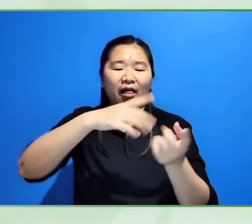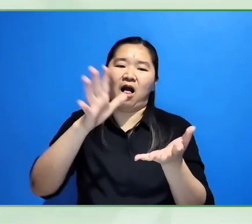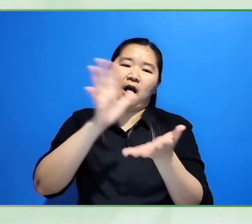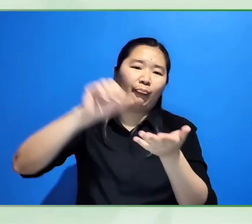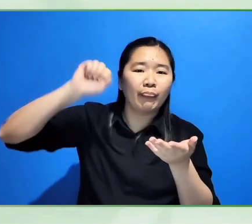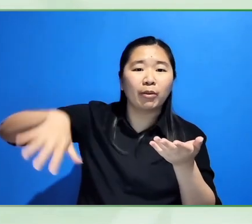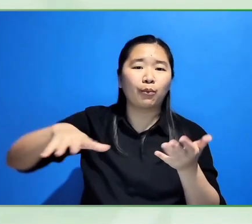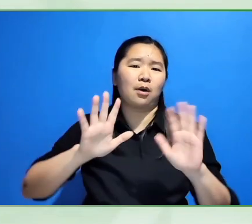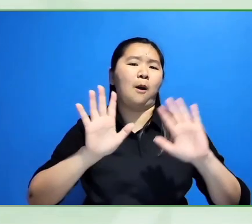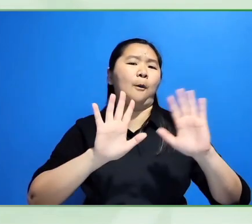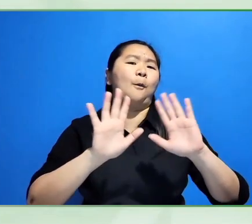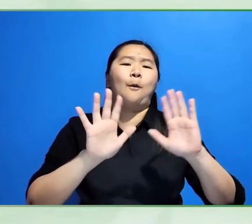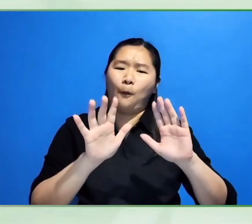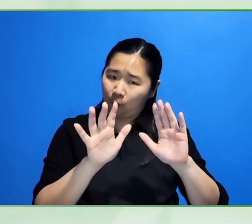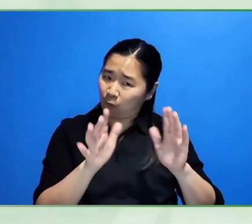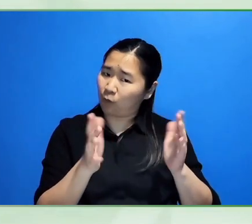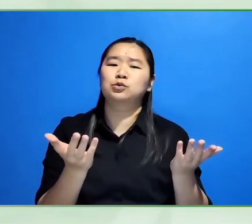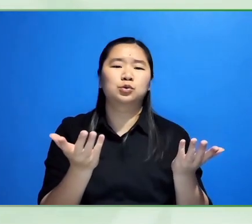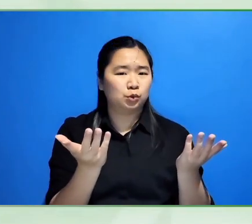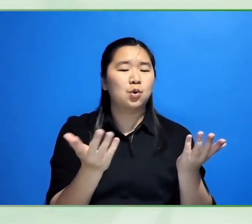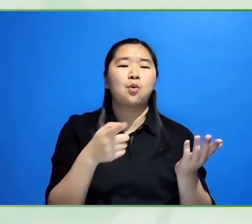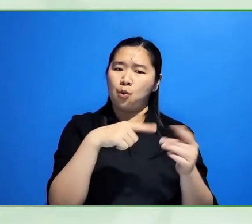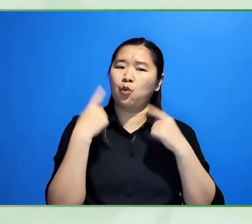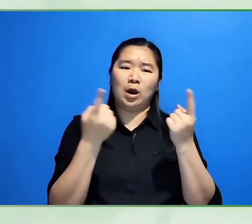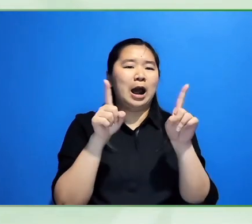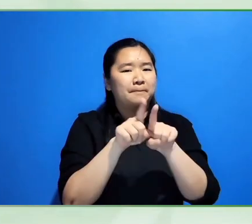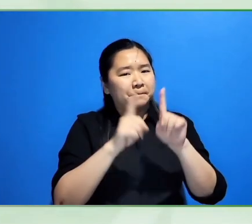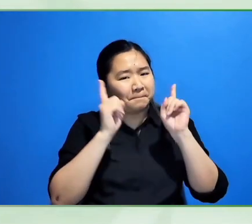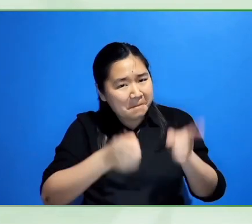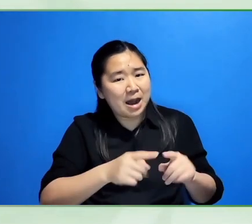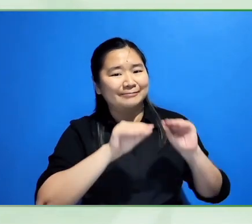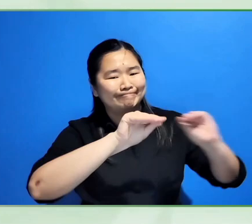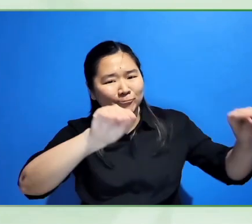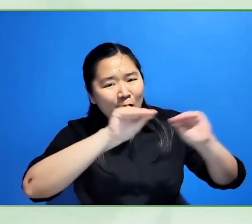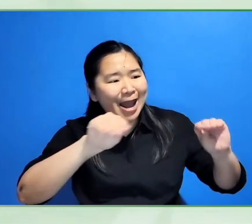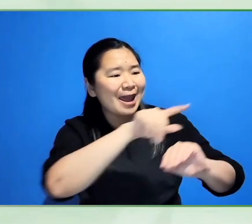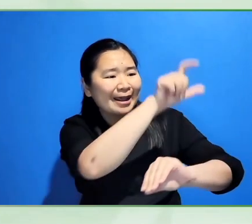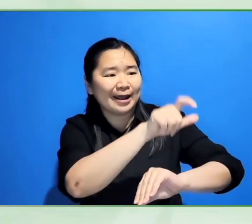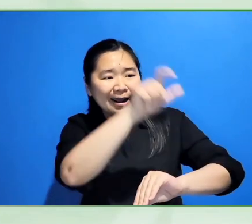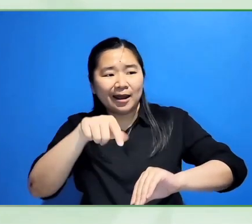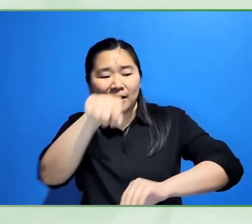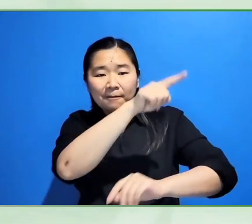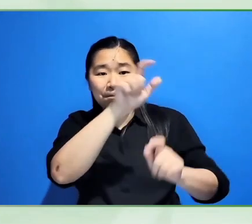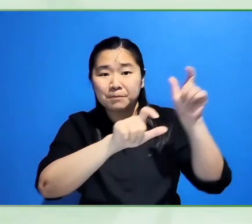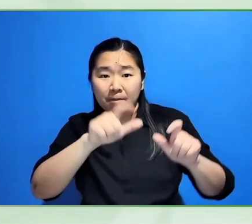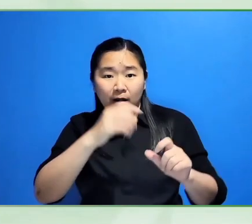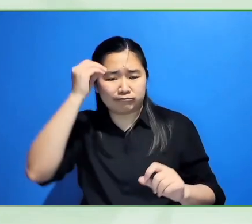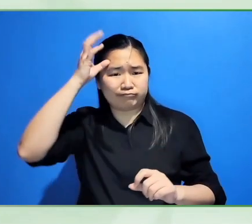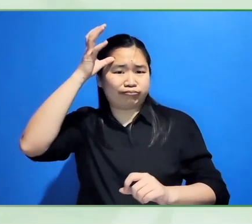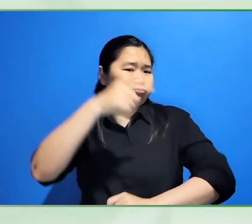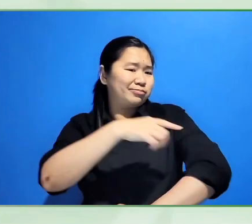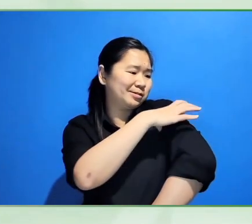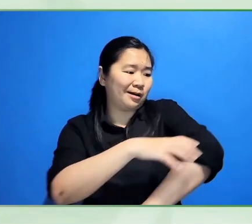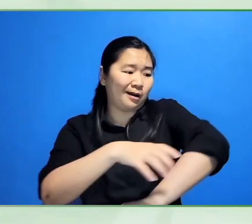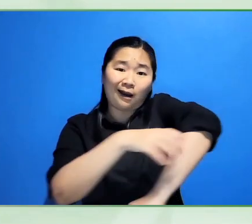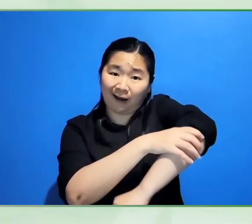without making it prohibitive to the prosthetist. Secondly, we are always trying